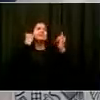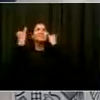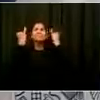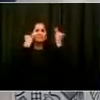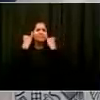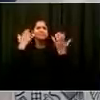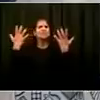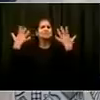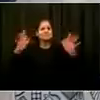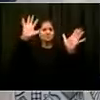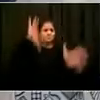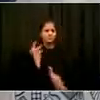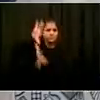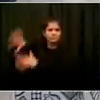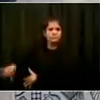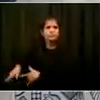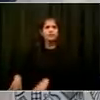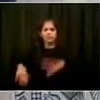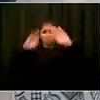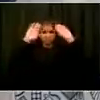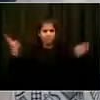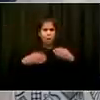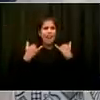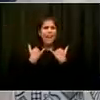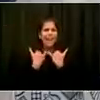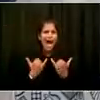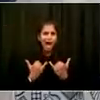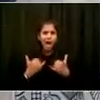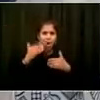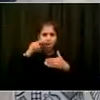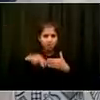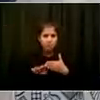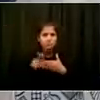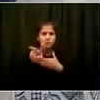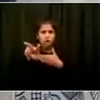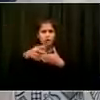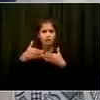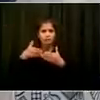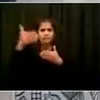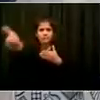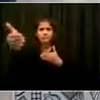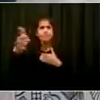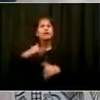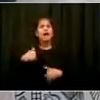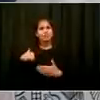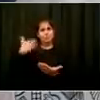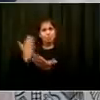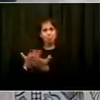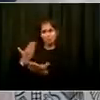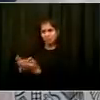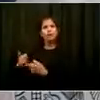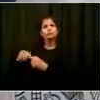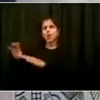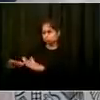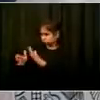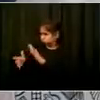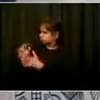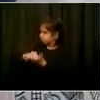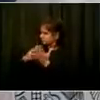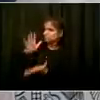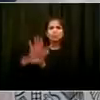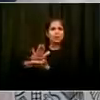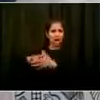proof positive we can keep our kids, our educators, our staff safe, and we're going to reset the equation for the new